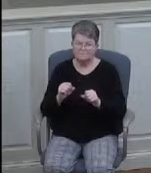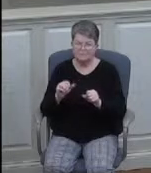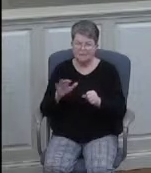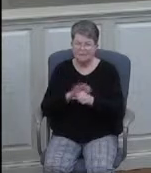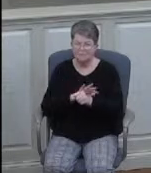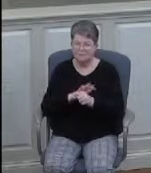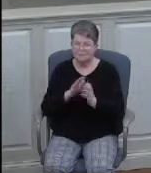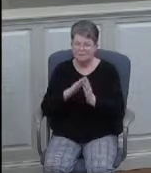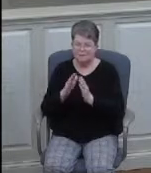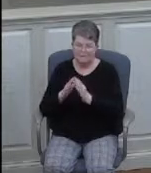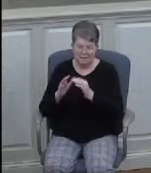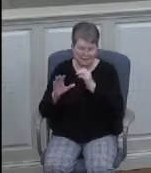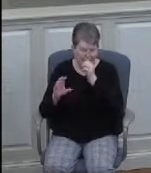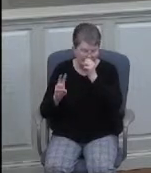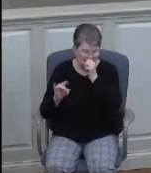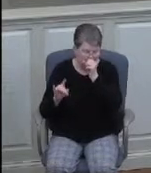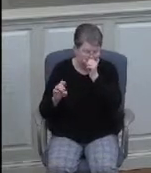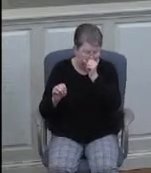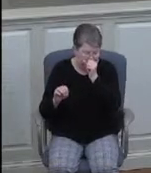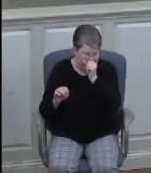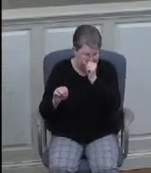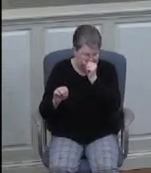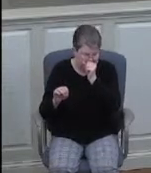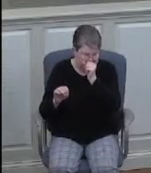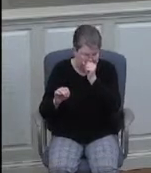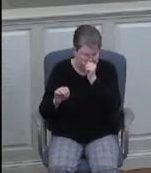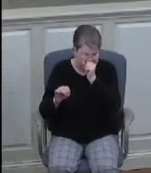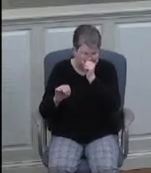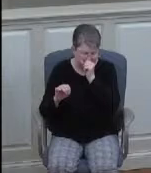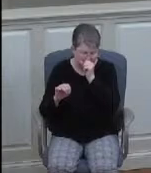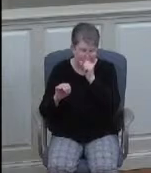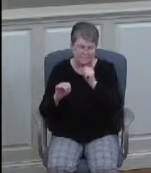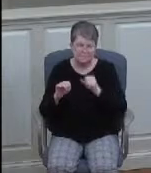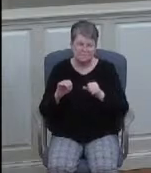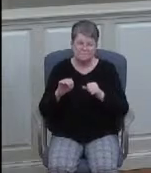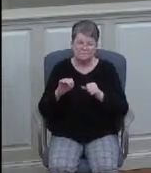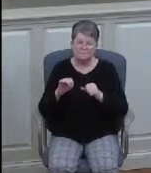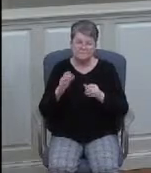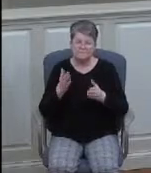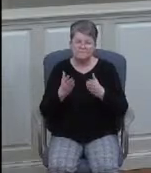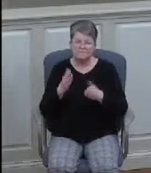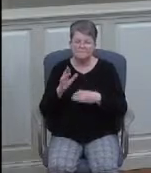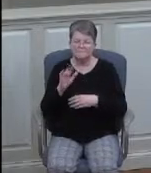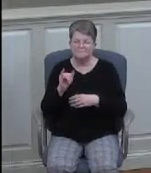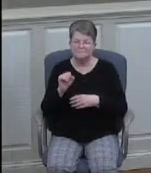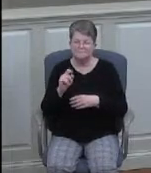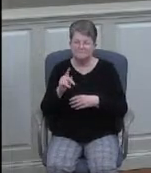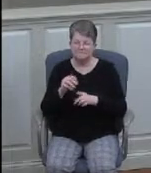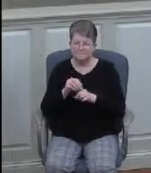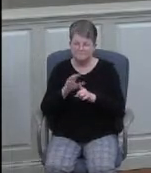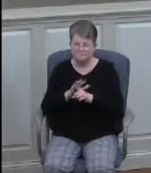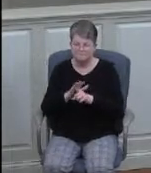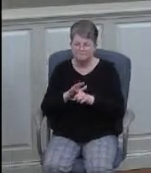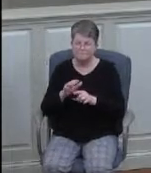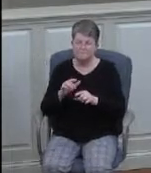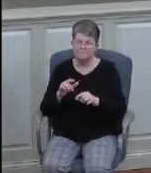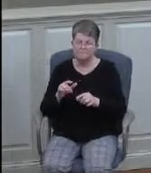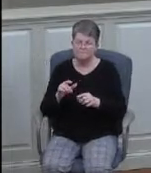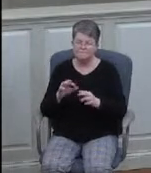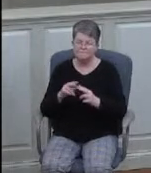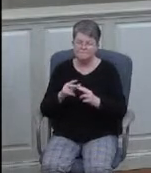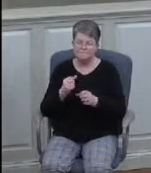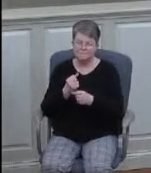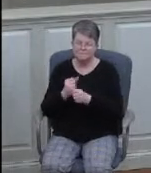citywide safety review, identify any areas that we feel like are, you know, maybe risk exposures, but also areas for improvement, whether it's